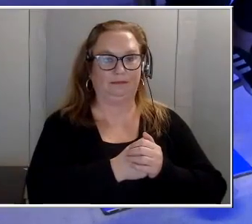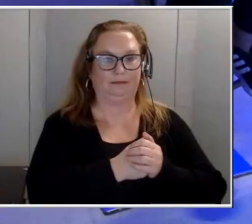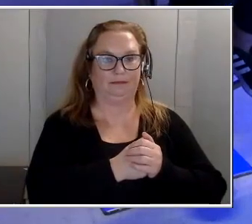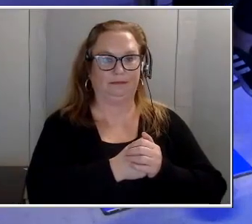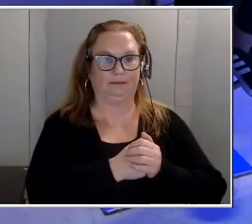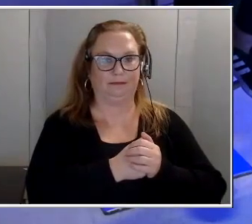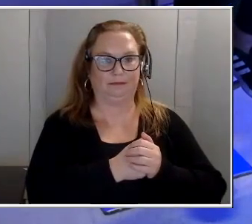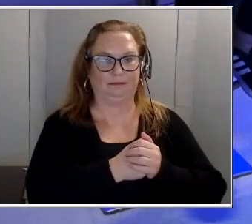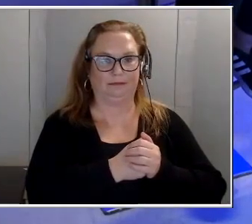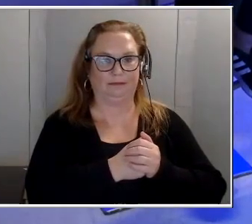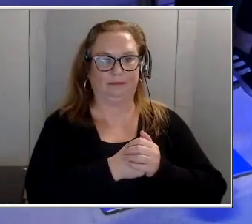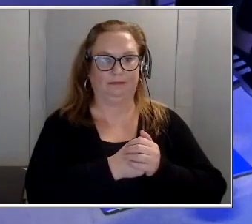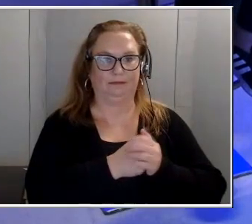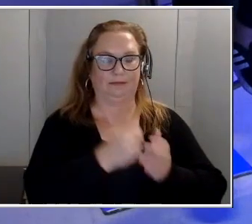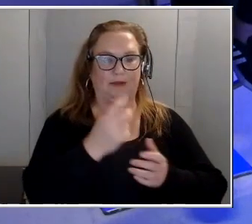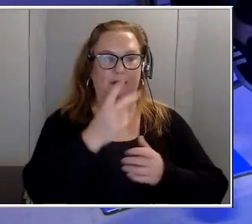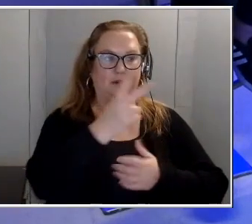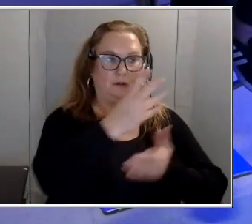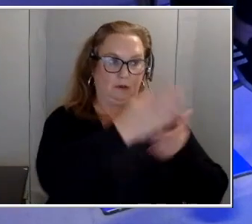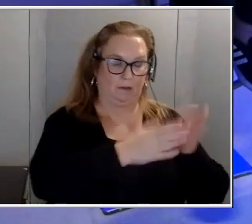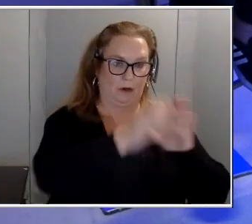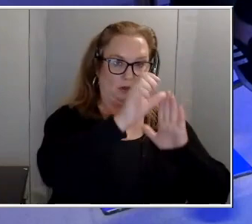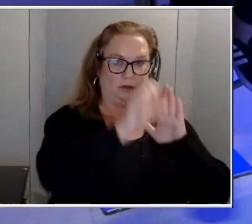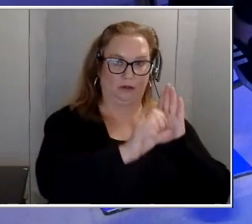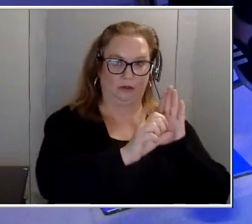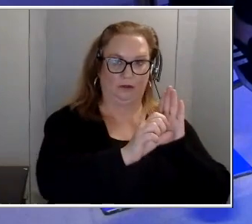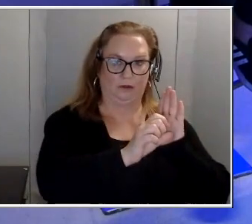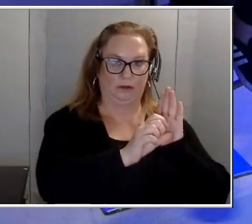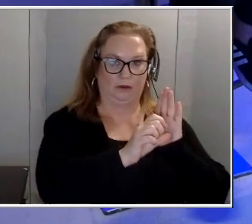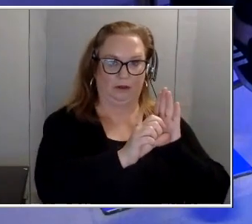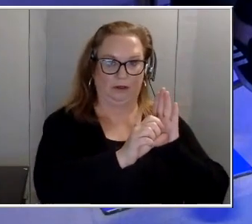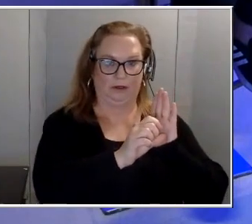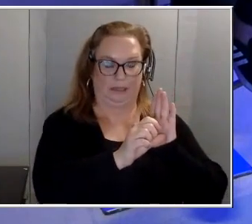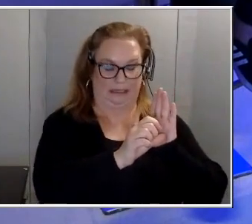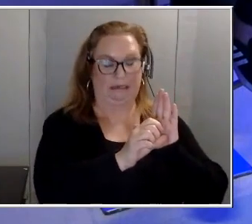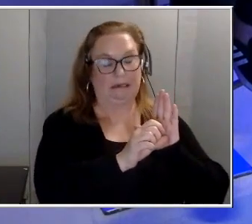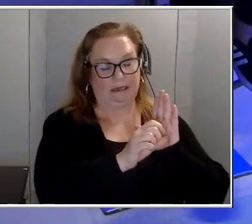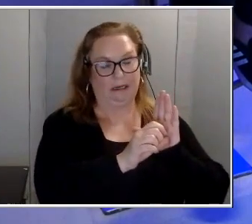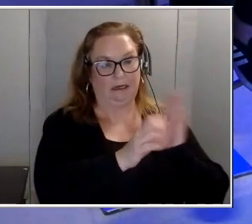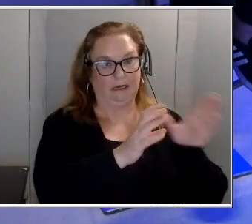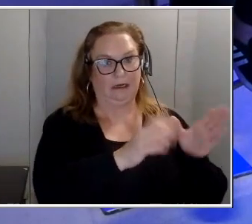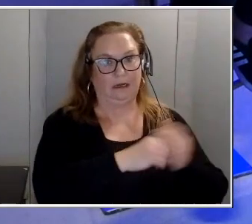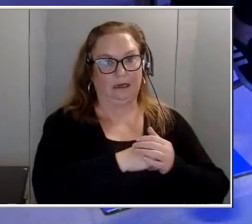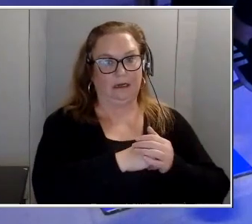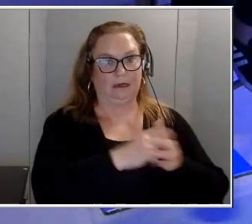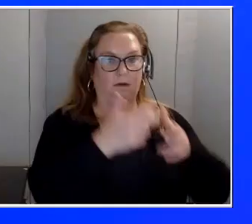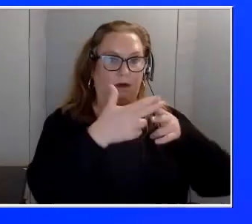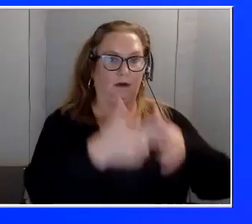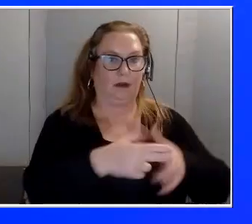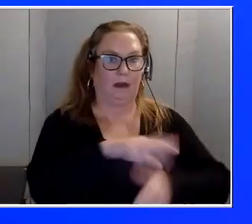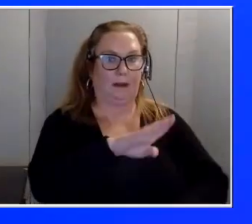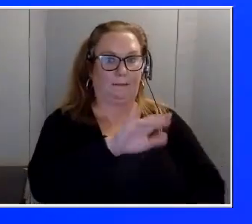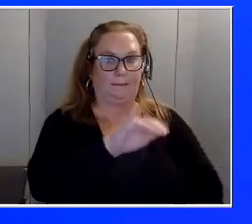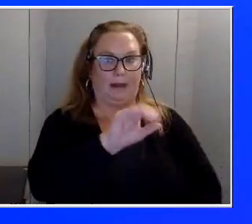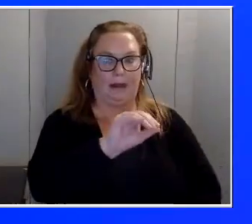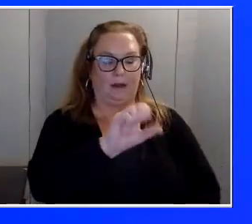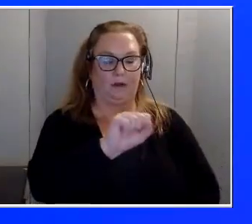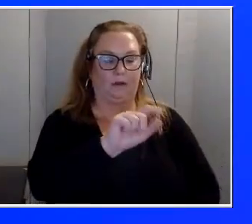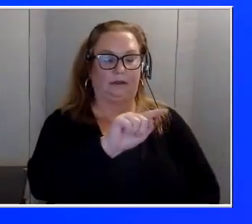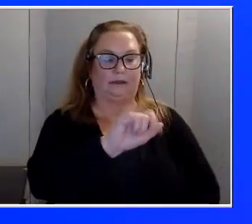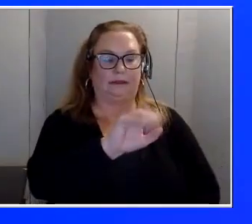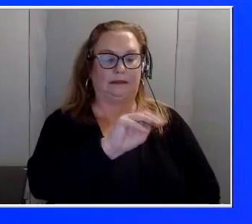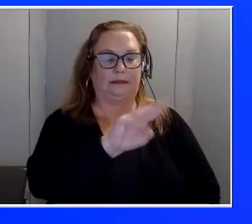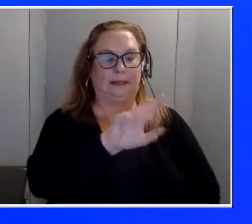it's over a 2-part surgery. I had what they call the biostimulator put